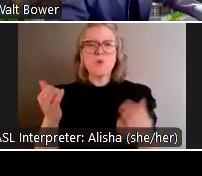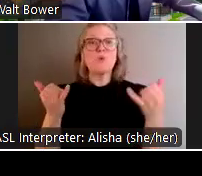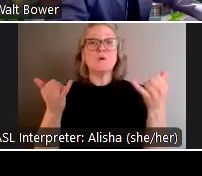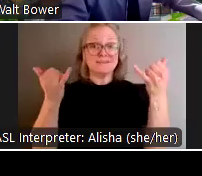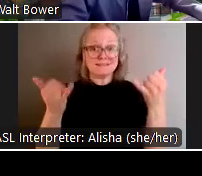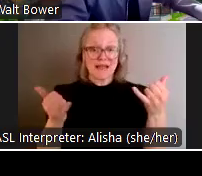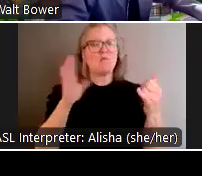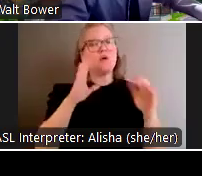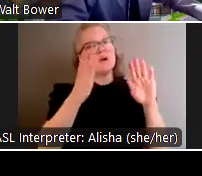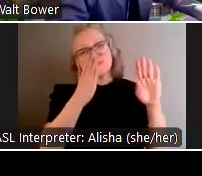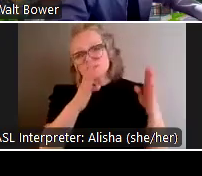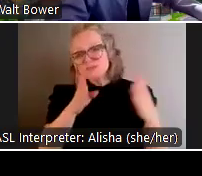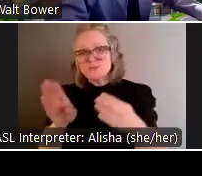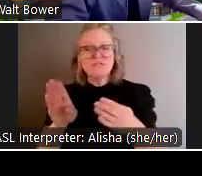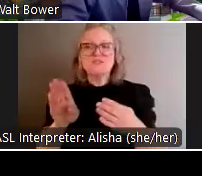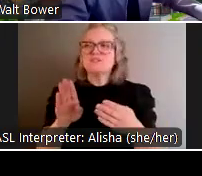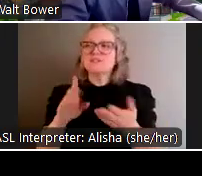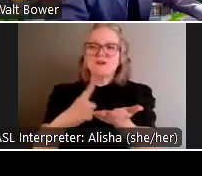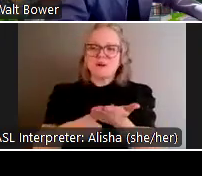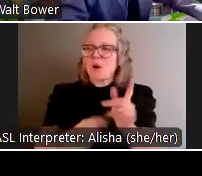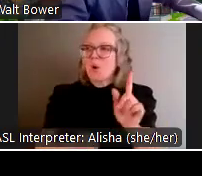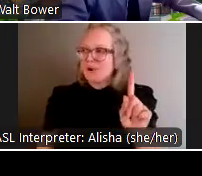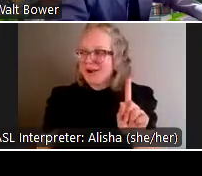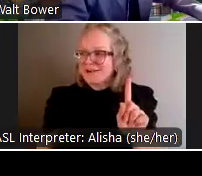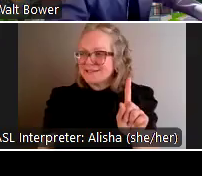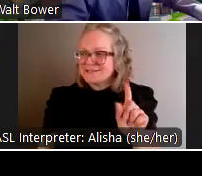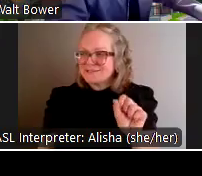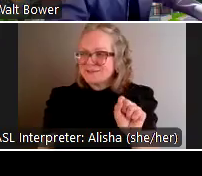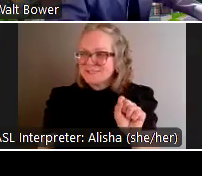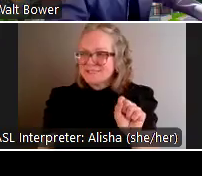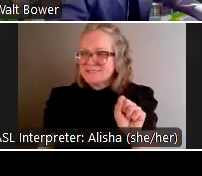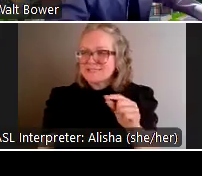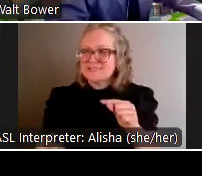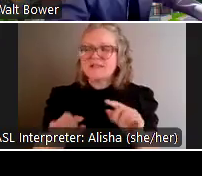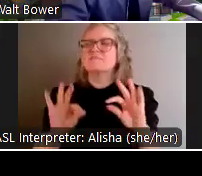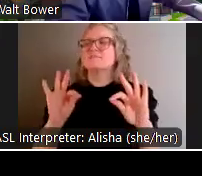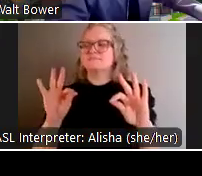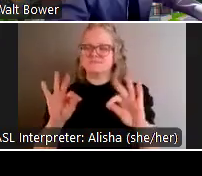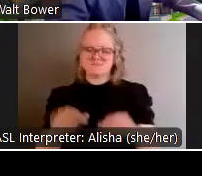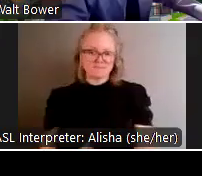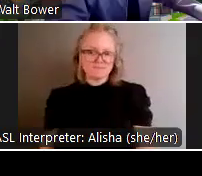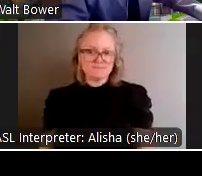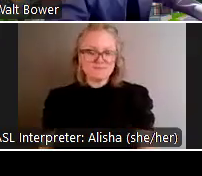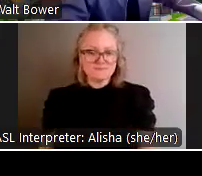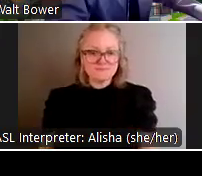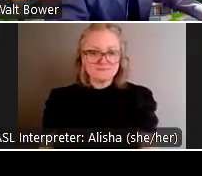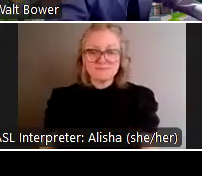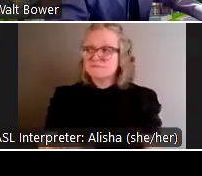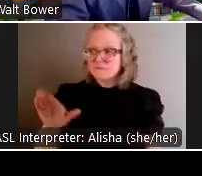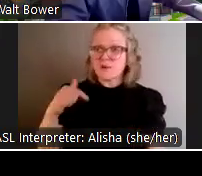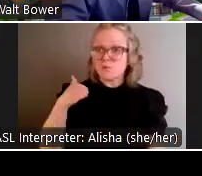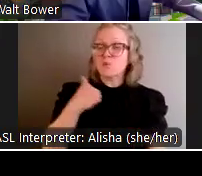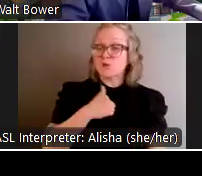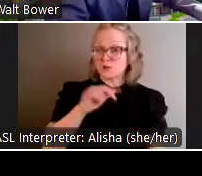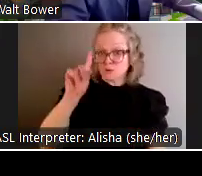talk about, oh, hold on just a second. There we go. We do Um, we do have two